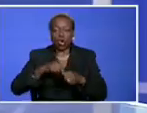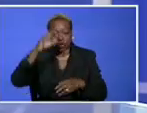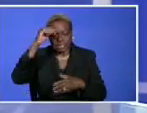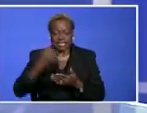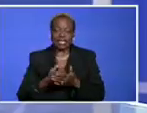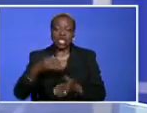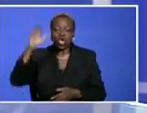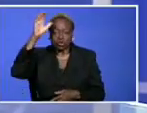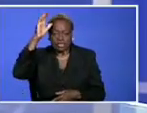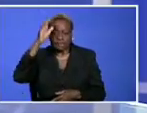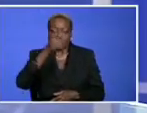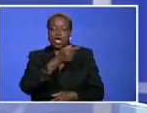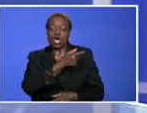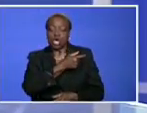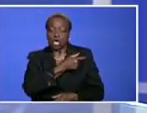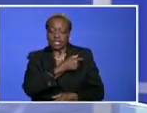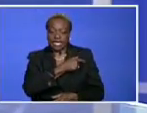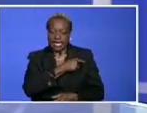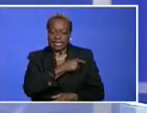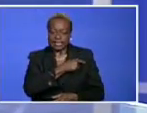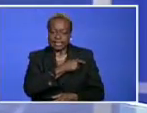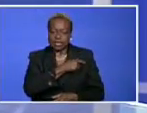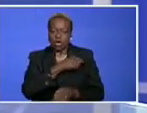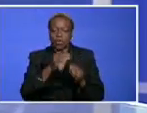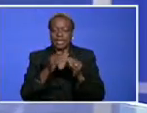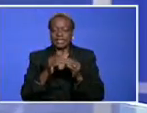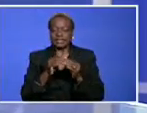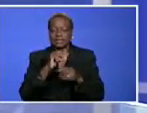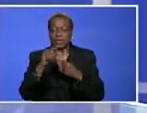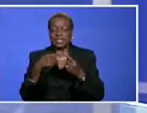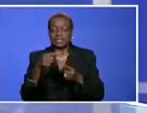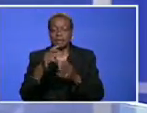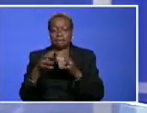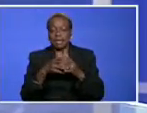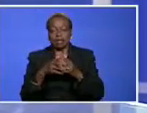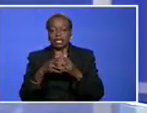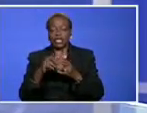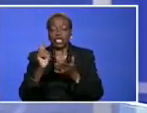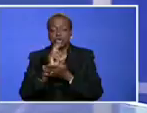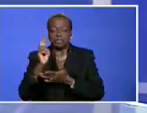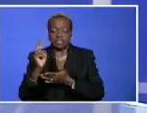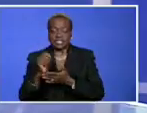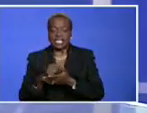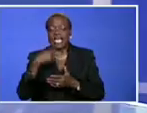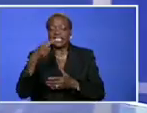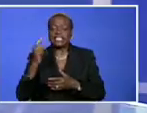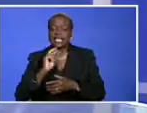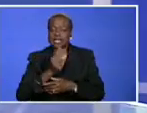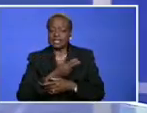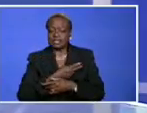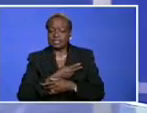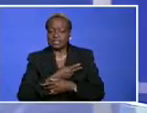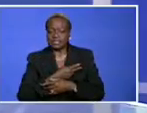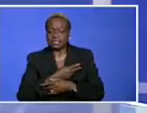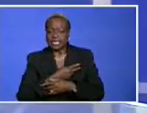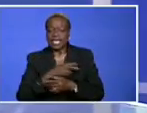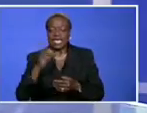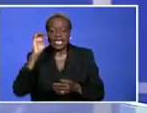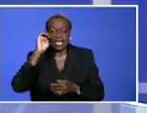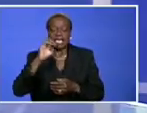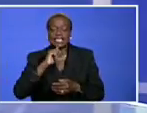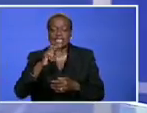Godet, who attends the Soccer Management Institute, American University of Rome. First of all, tell us what that is. We know he's in a